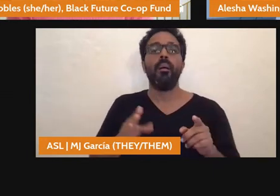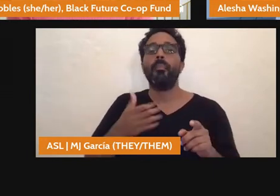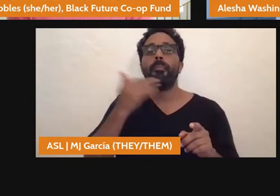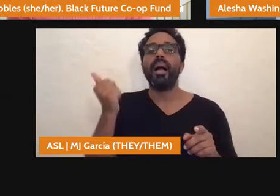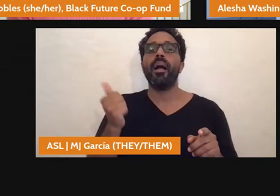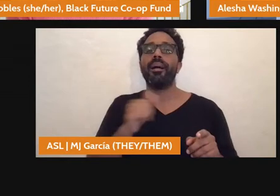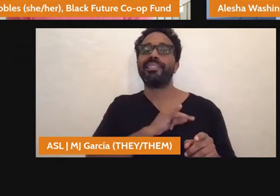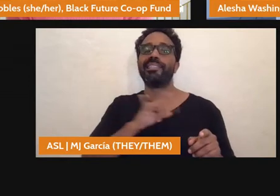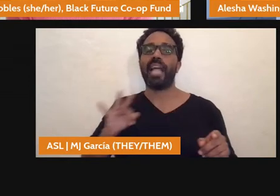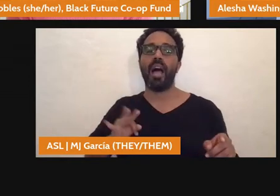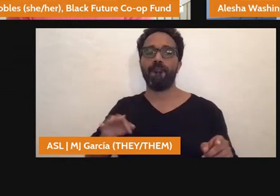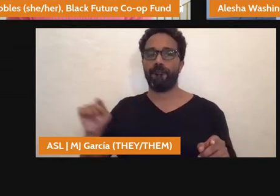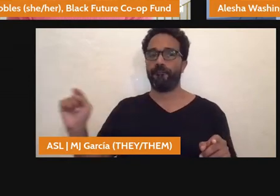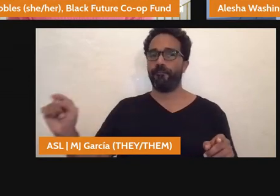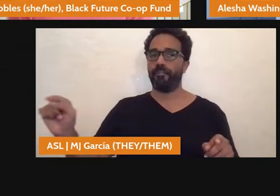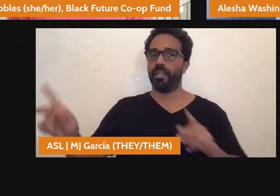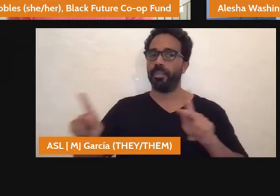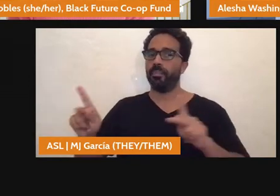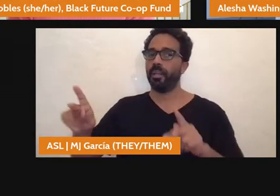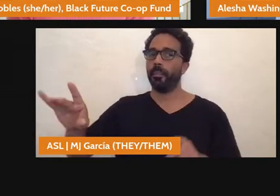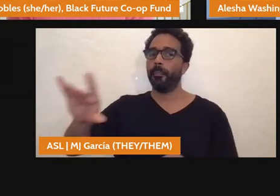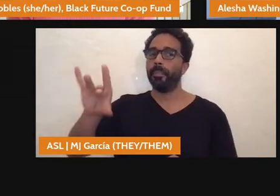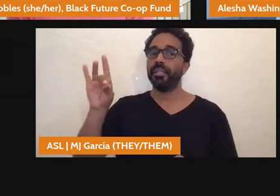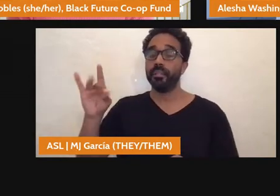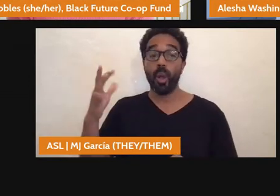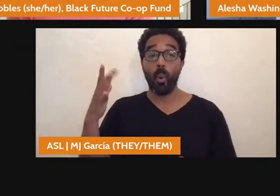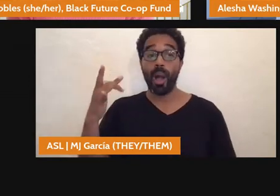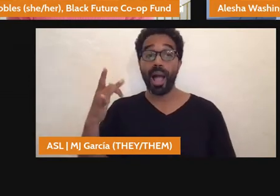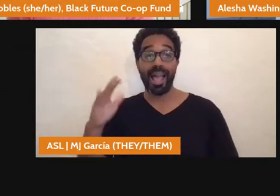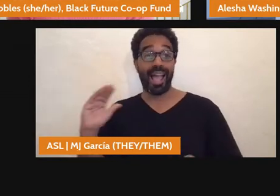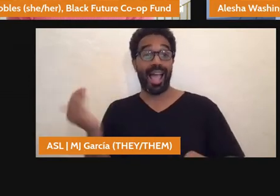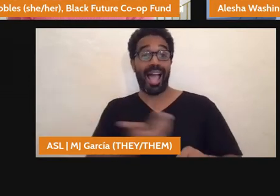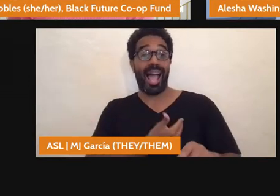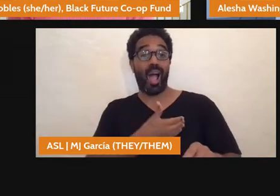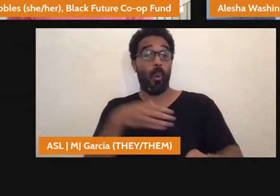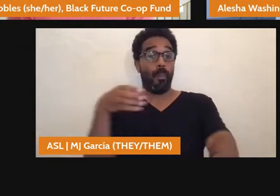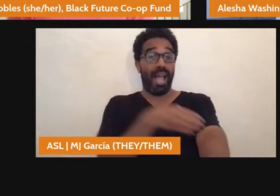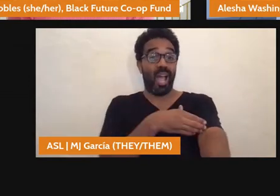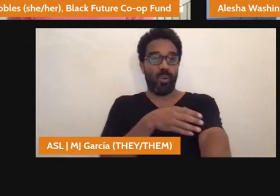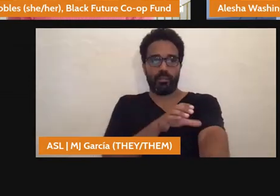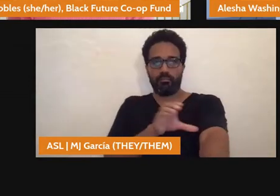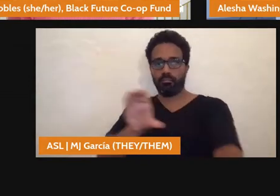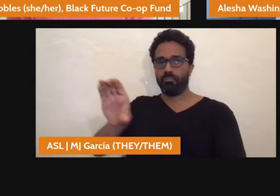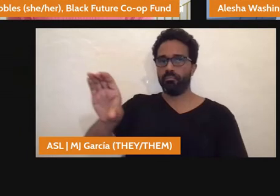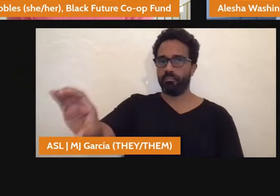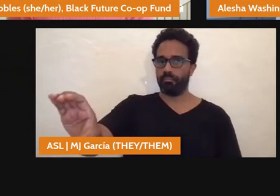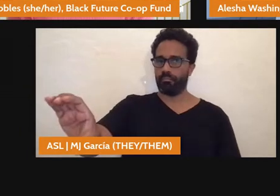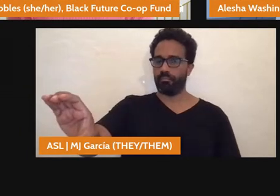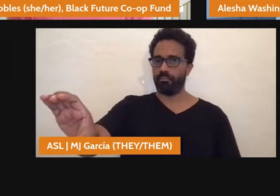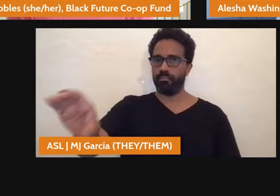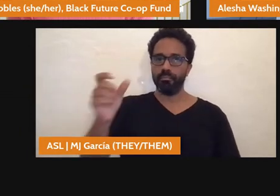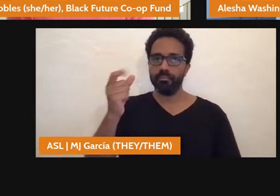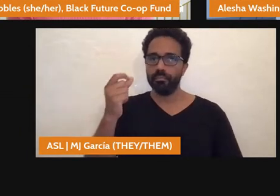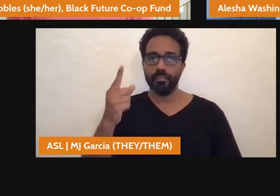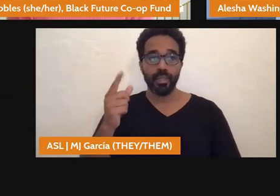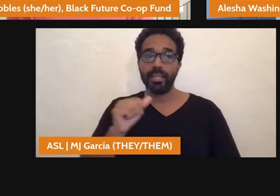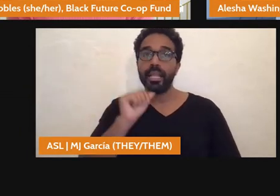which took a lot of conversation, but it was about letting go of power in all different places. You know, it seeps into way more than